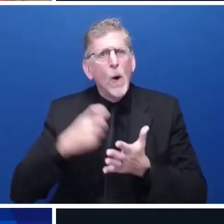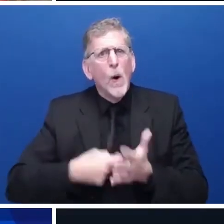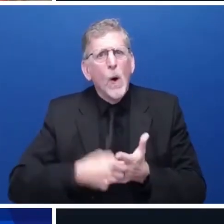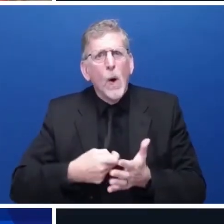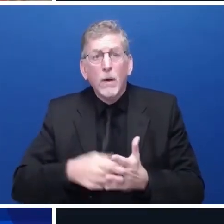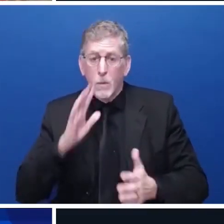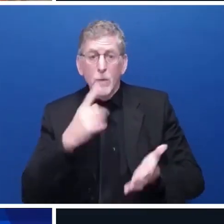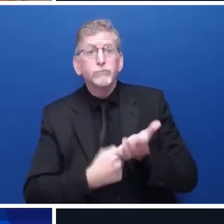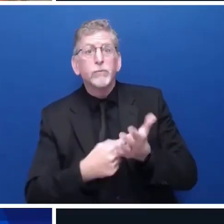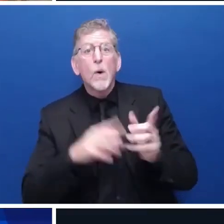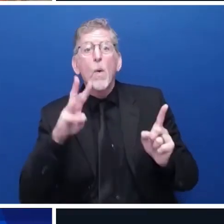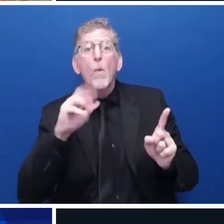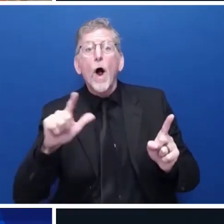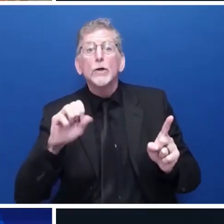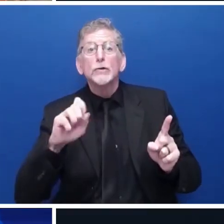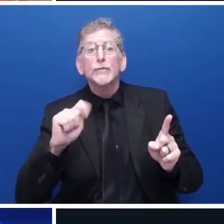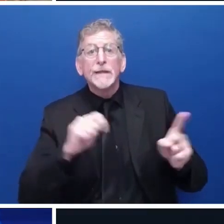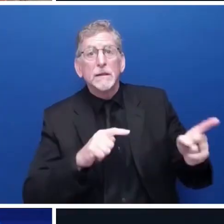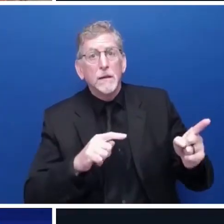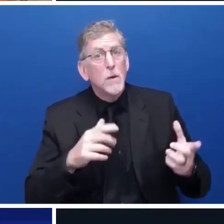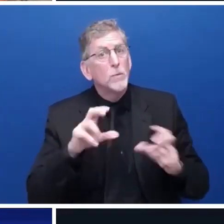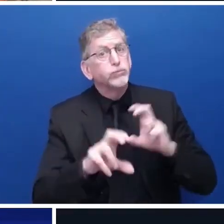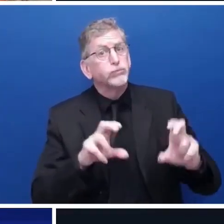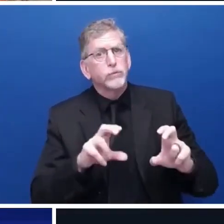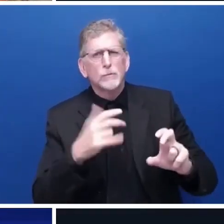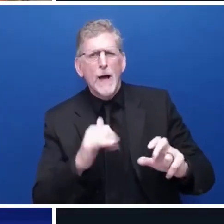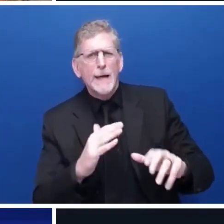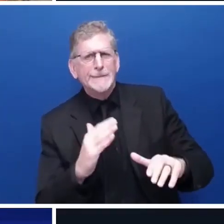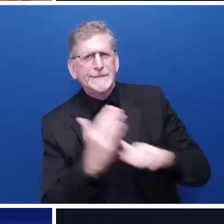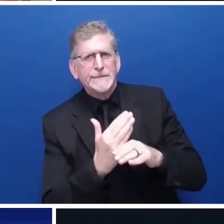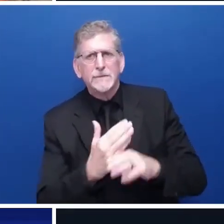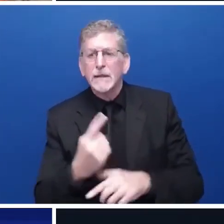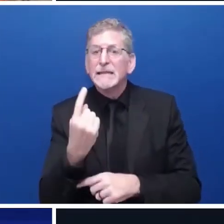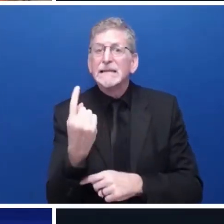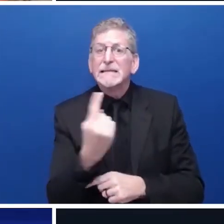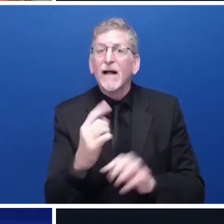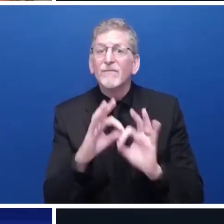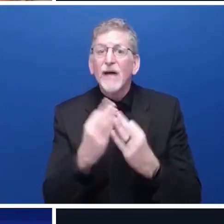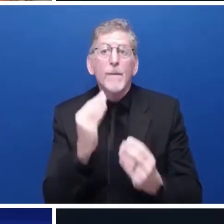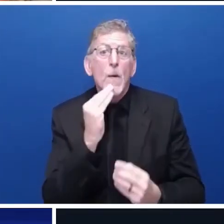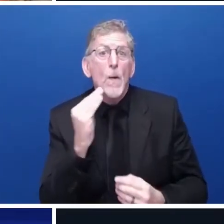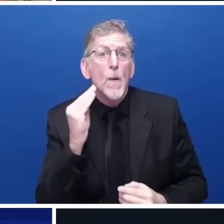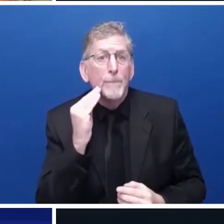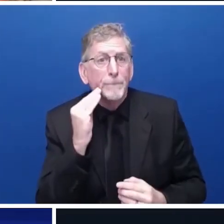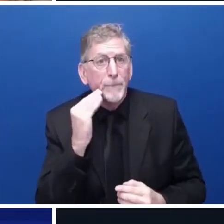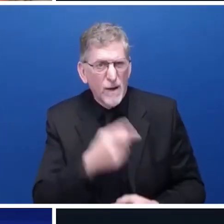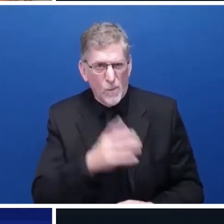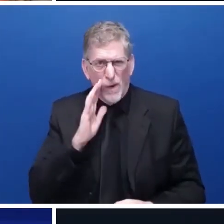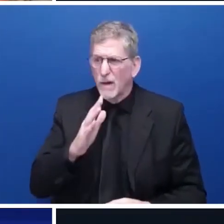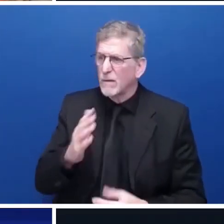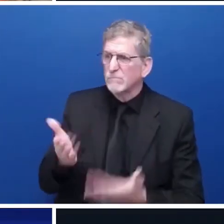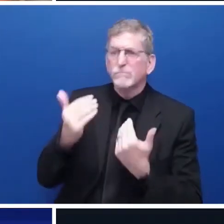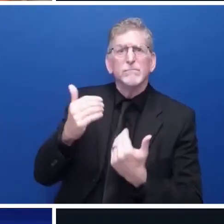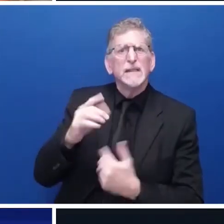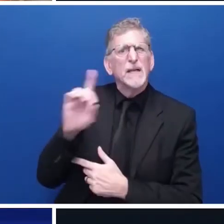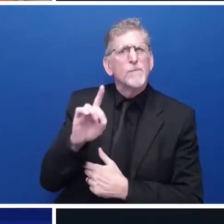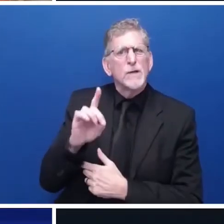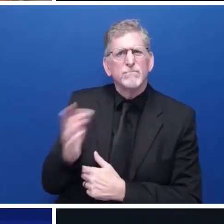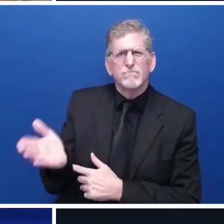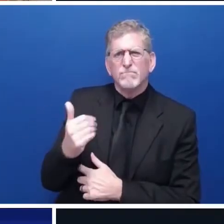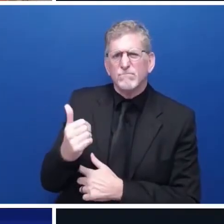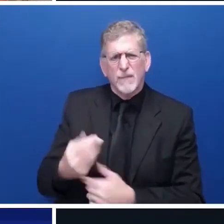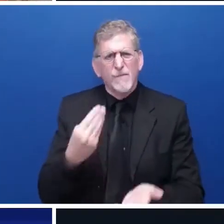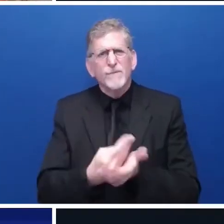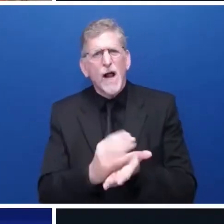call on Democrats directly to fund the Department of Homeland Security. Our viewers may remember that we're in a